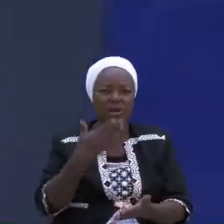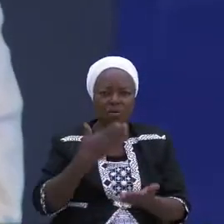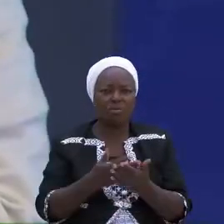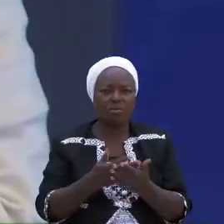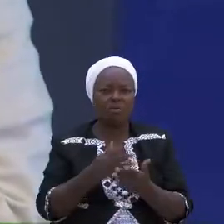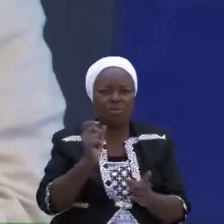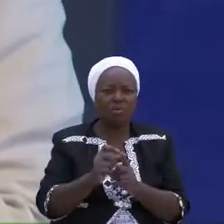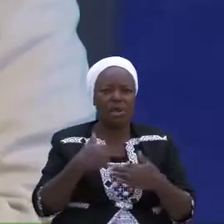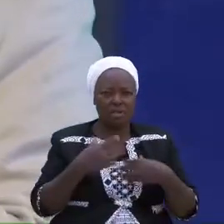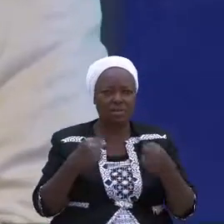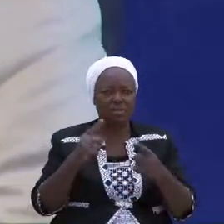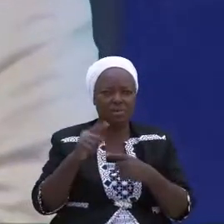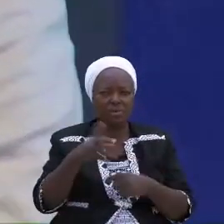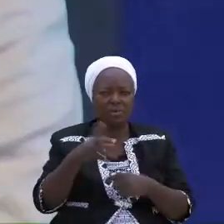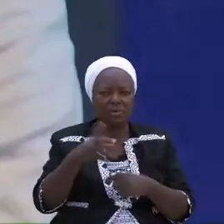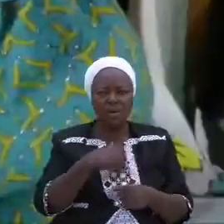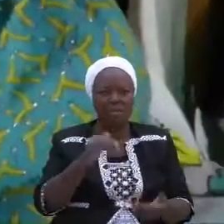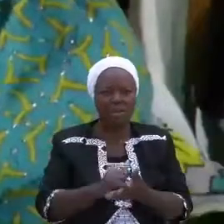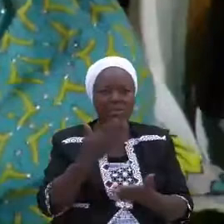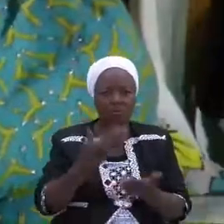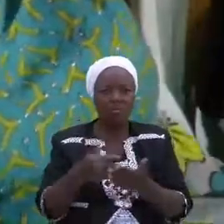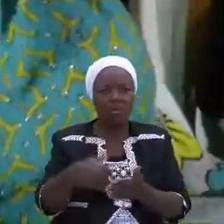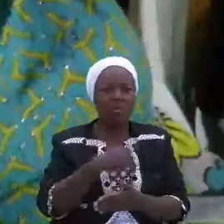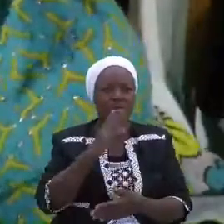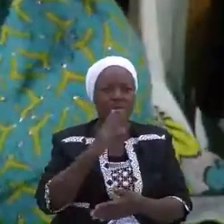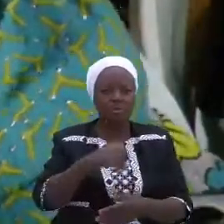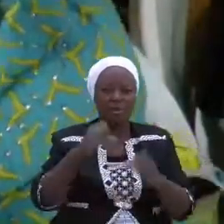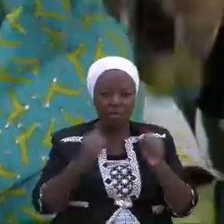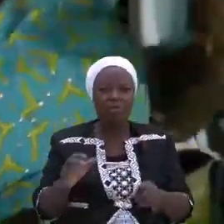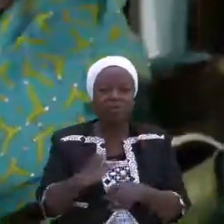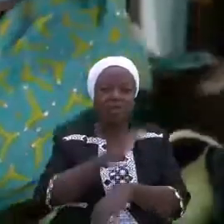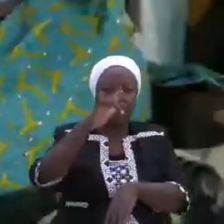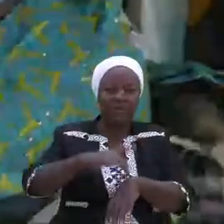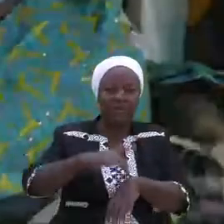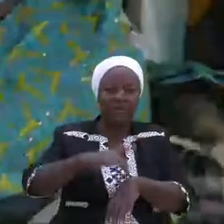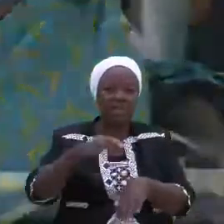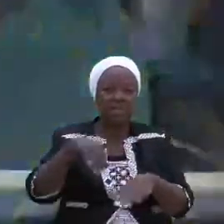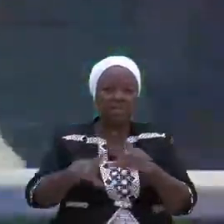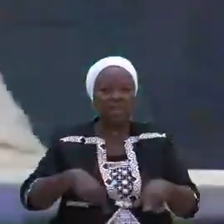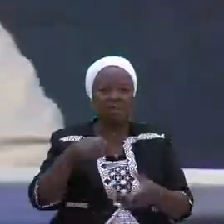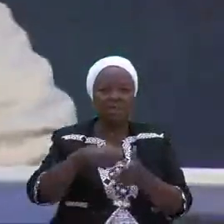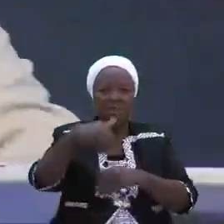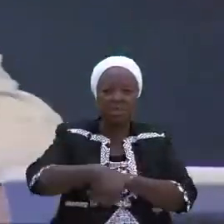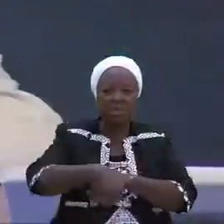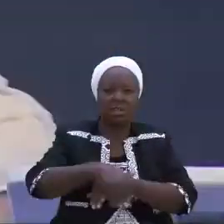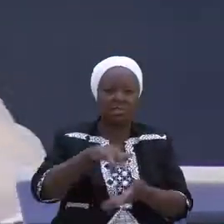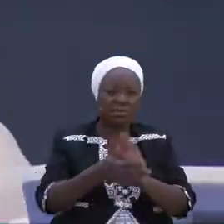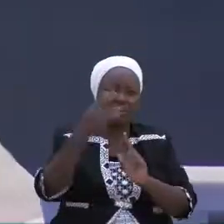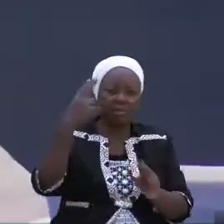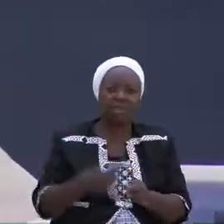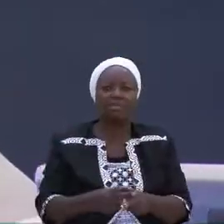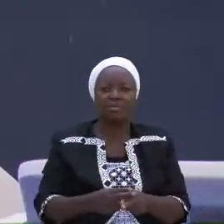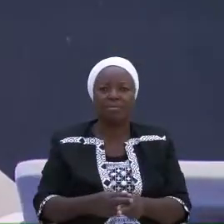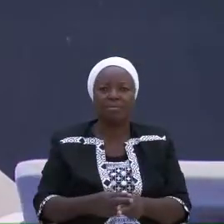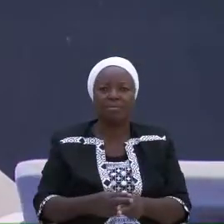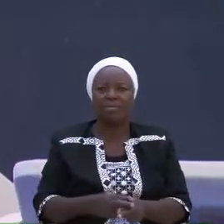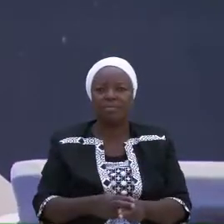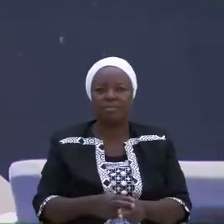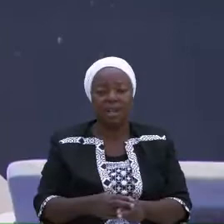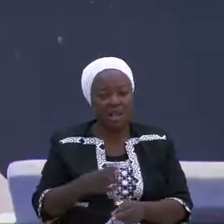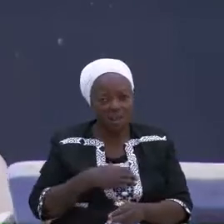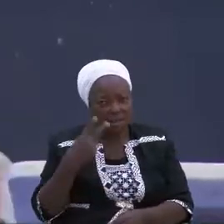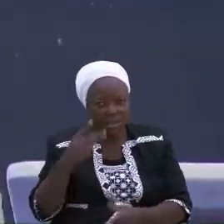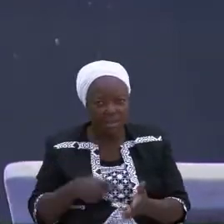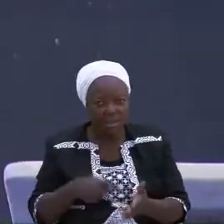in your life tonight in jesus name and look at this look at verse 8 it says in verse